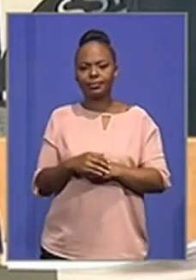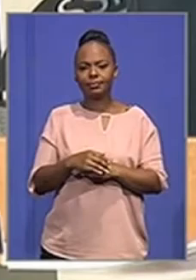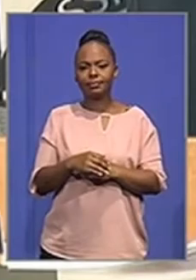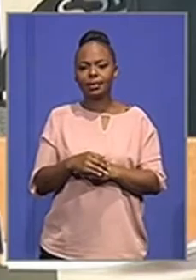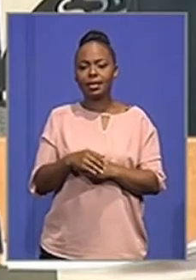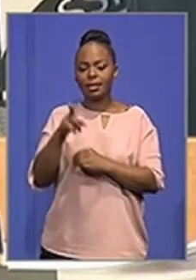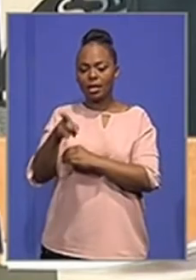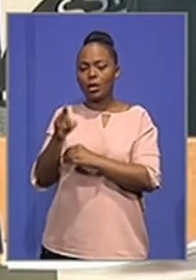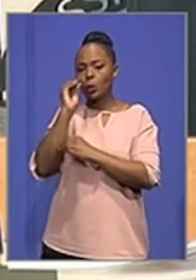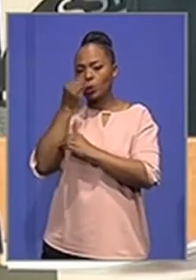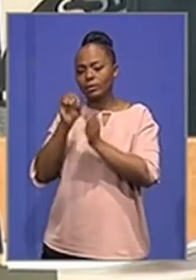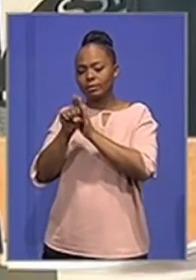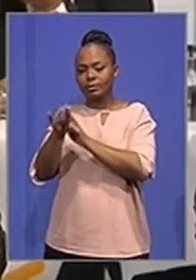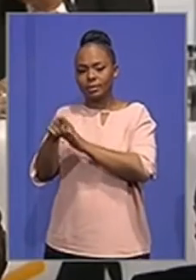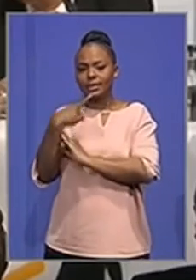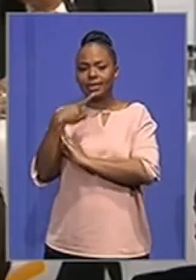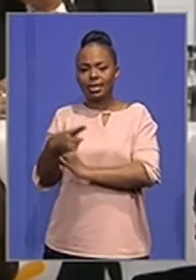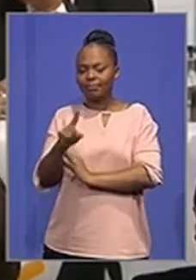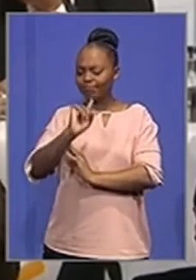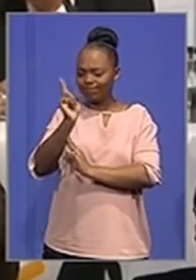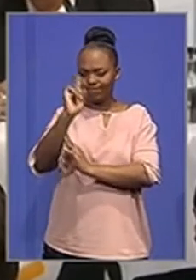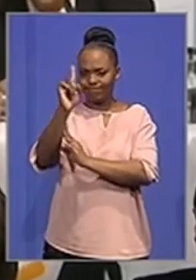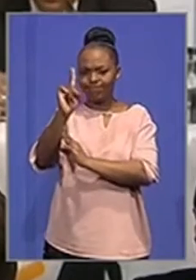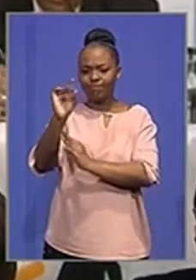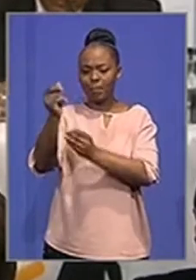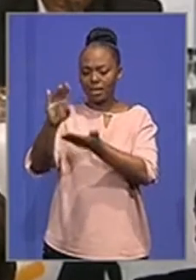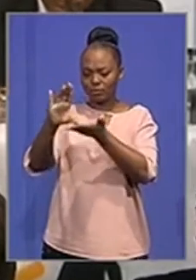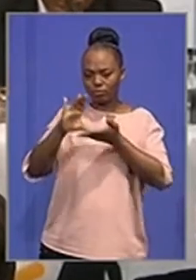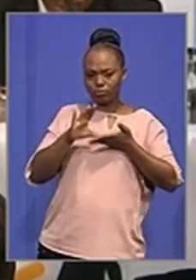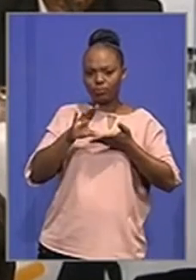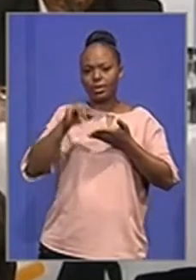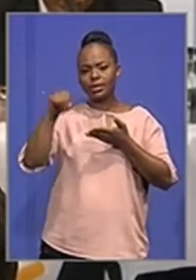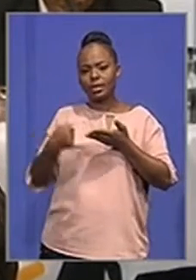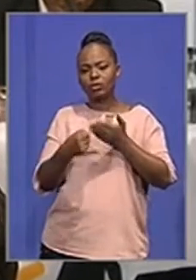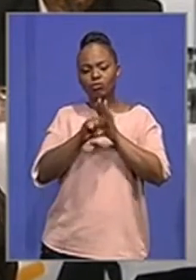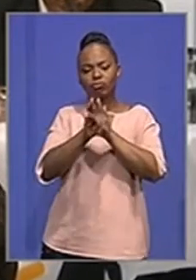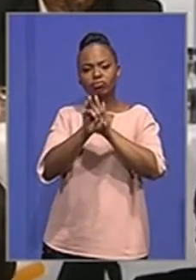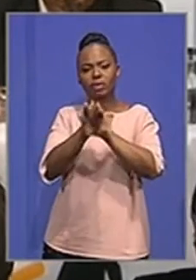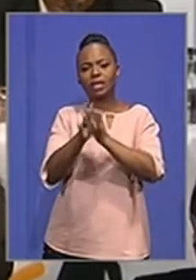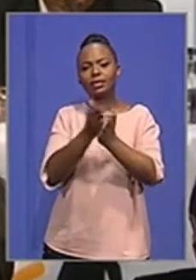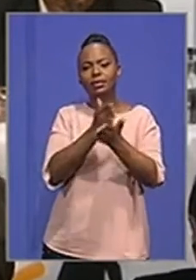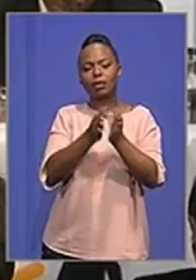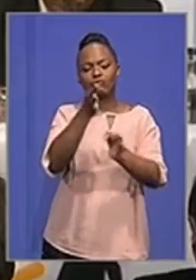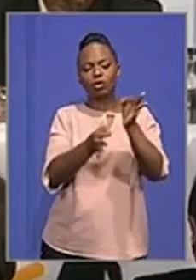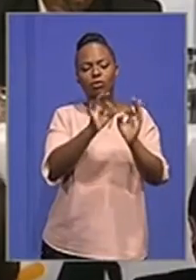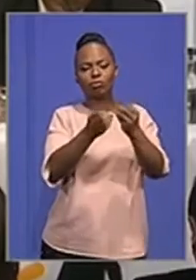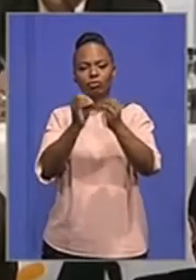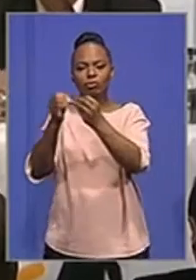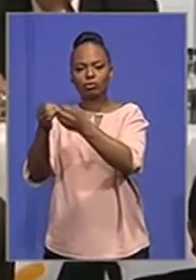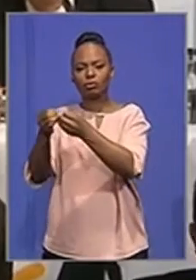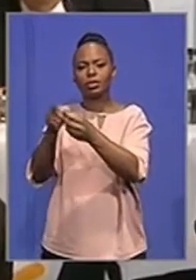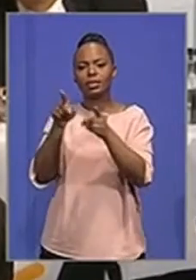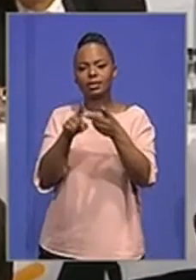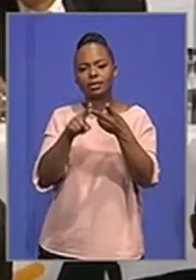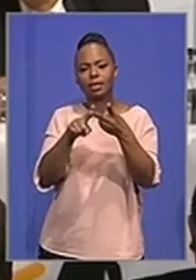la ditaba e hlalositse hore e amohetse tjhelete ho fana ka thupelo ho mekgatlo e fapaneng ya ditaba le